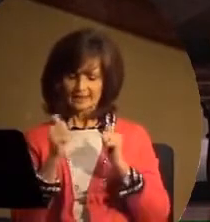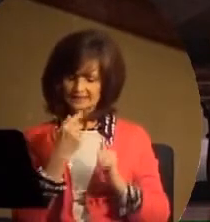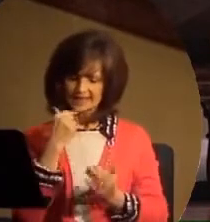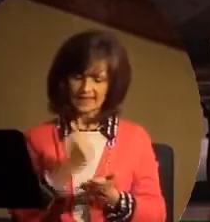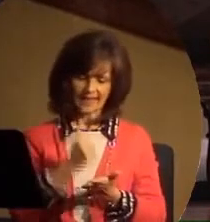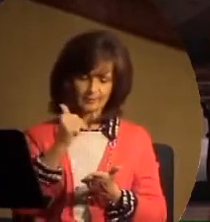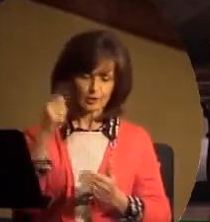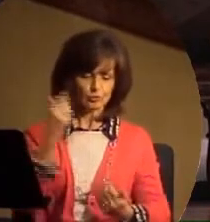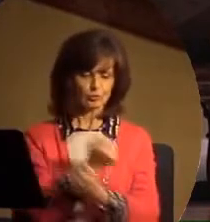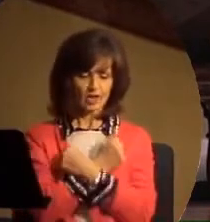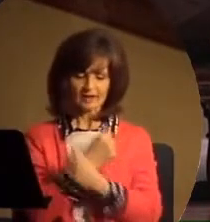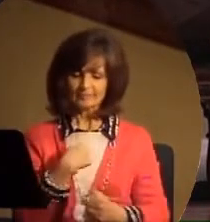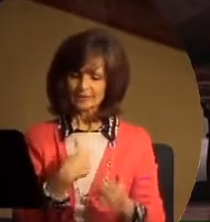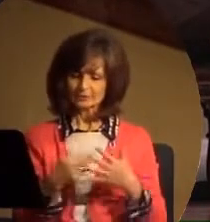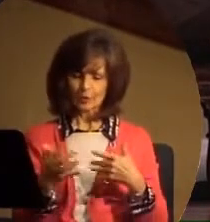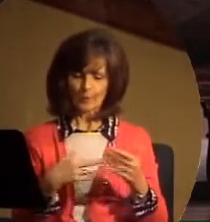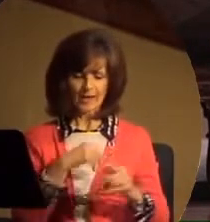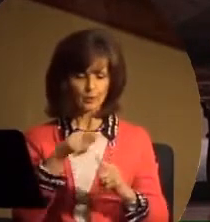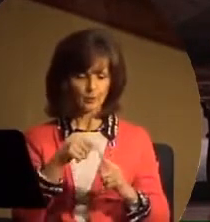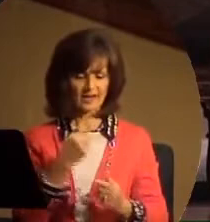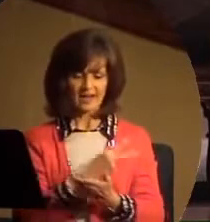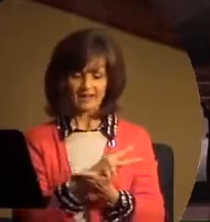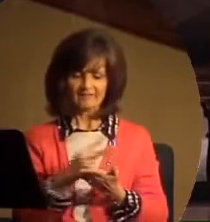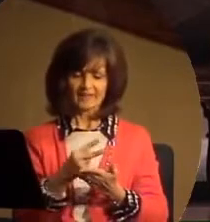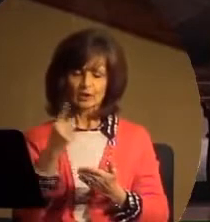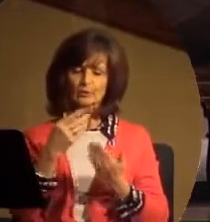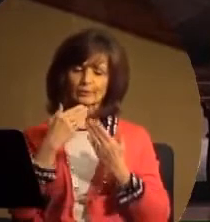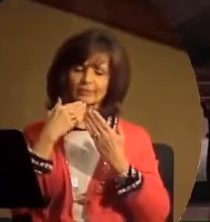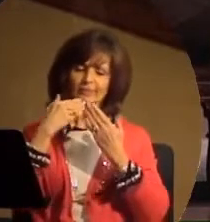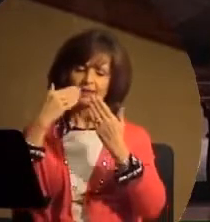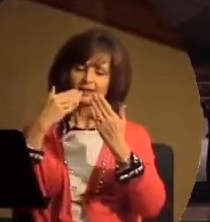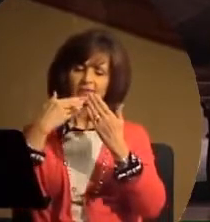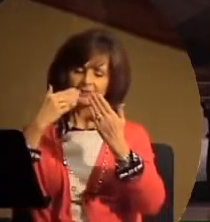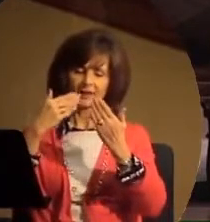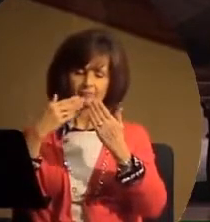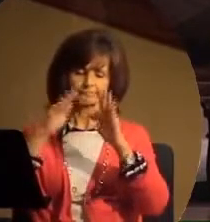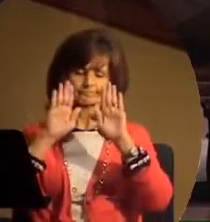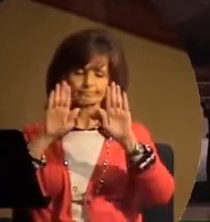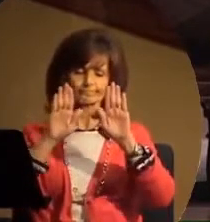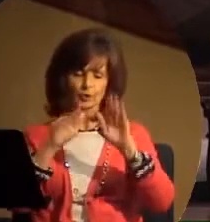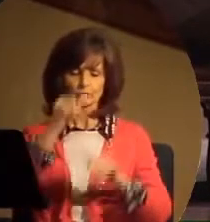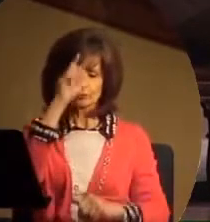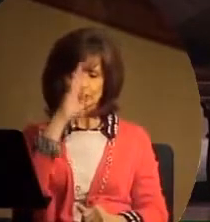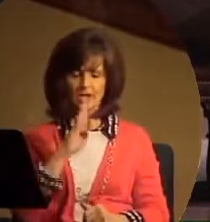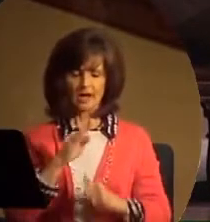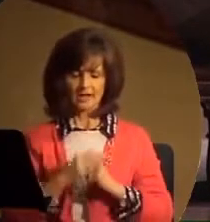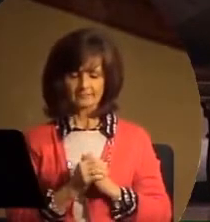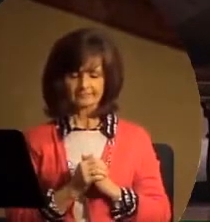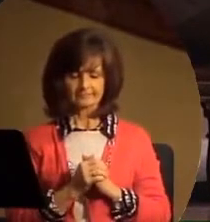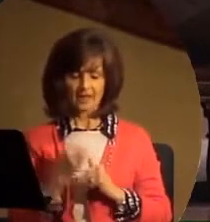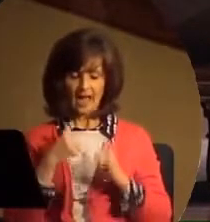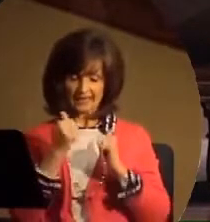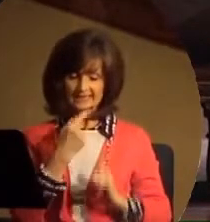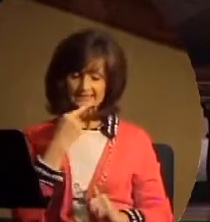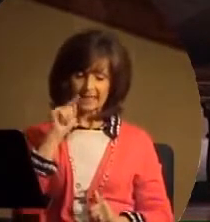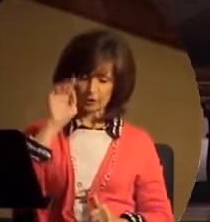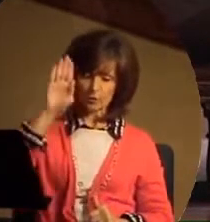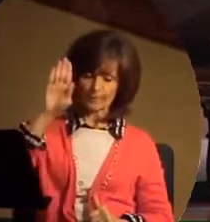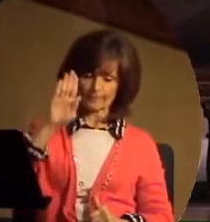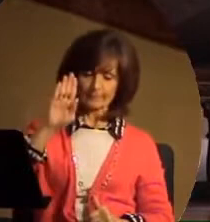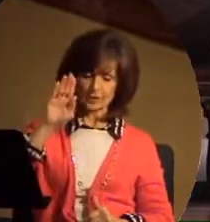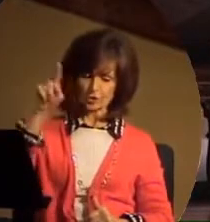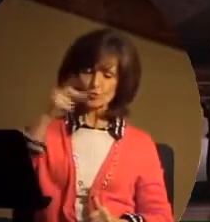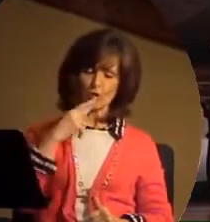You love me even when I fail you. Thank you for that. What a wonderful God you are. And I'm glad I can say you're my God, like Thomas did.